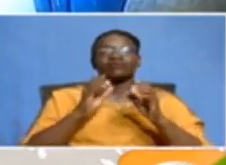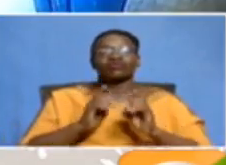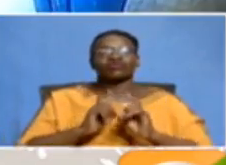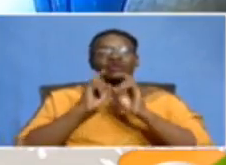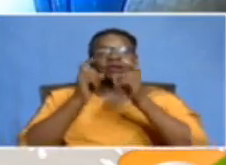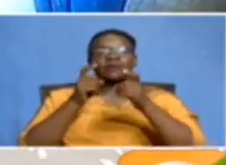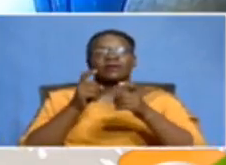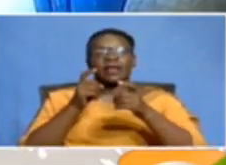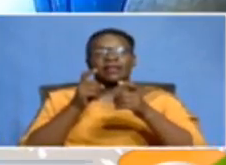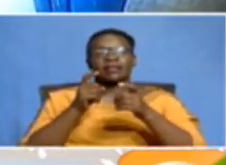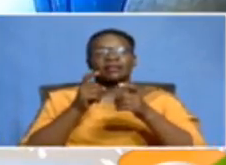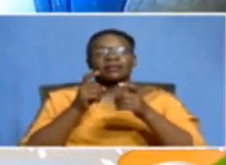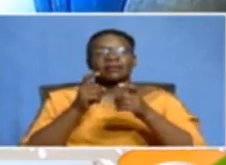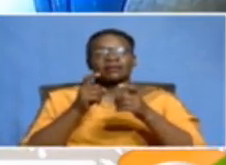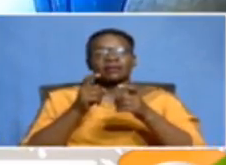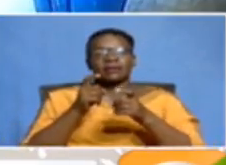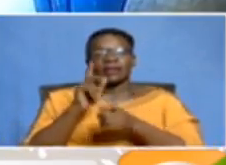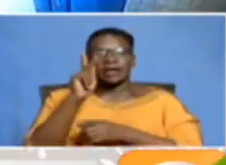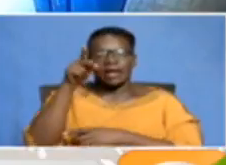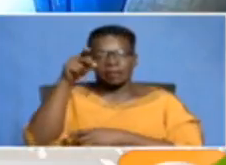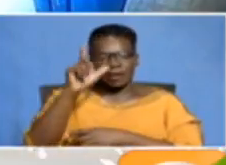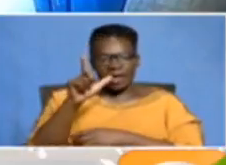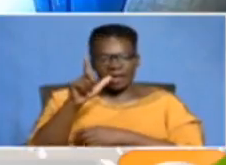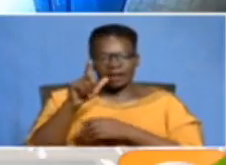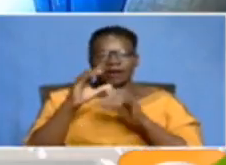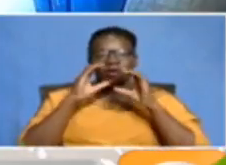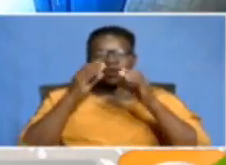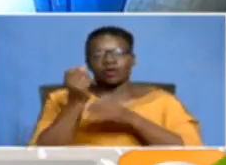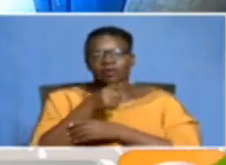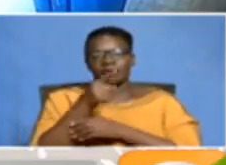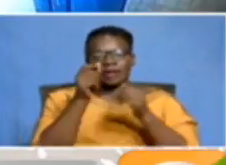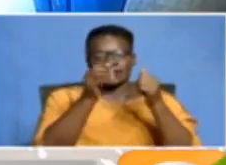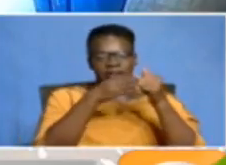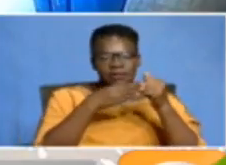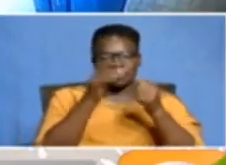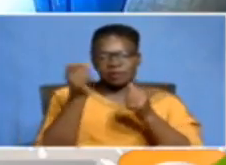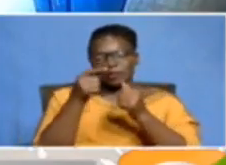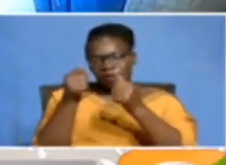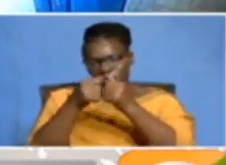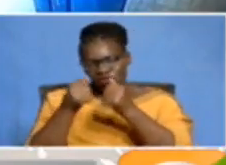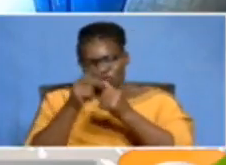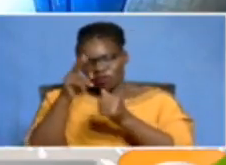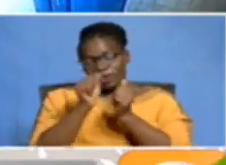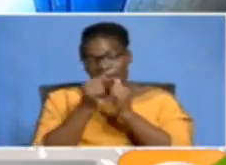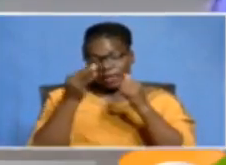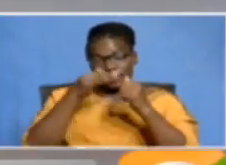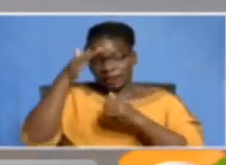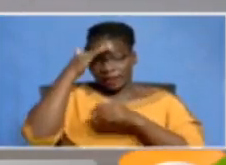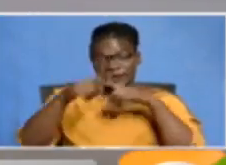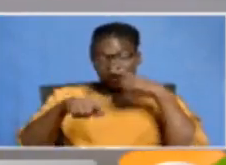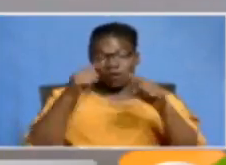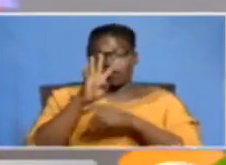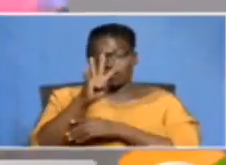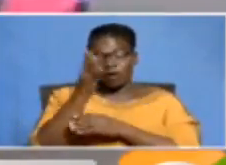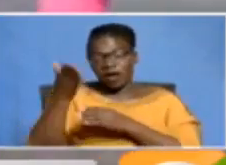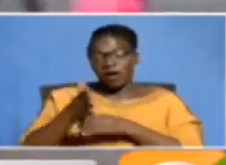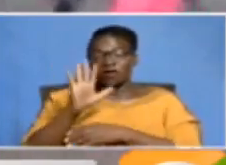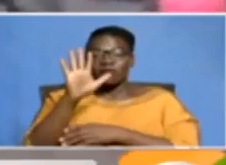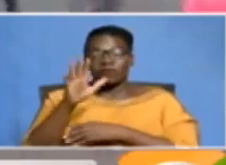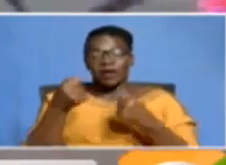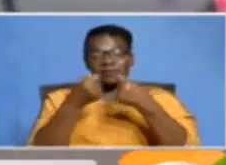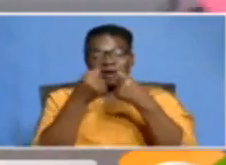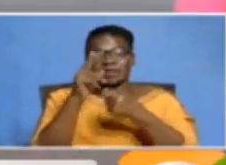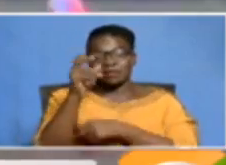the Fidelity Kenyan Premier League Coach of the Month for September-October 2018. Tusker won 4 of its 5 matches in the